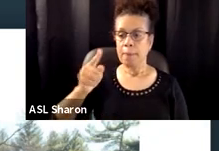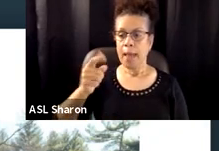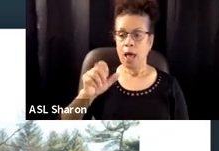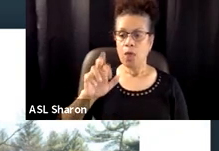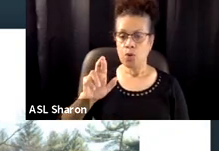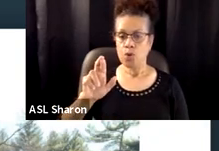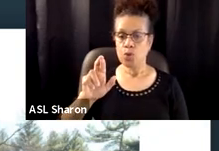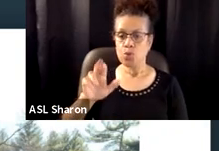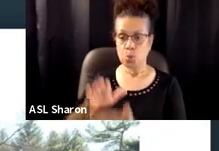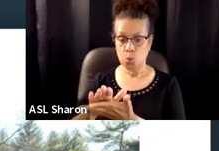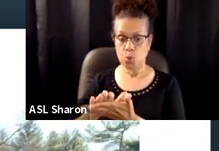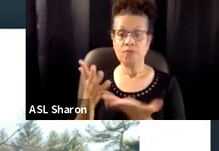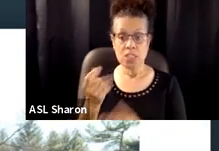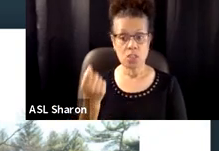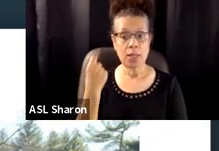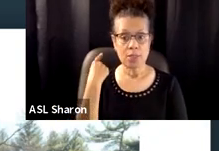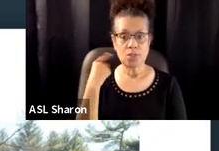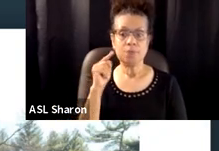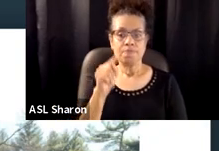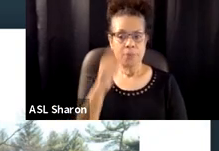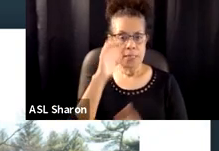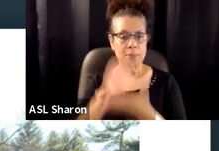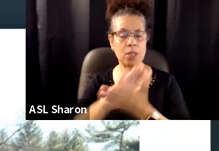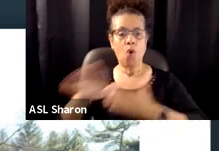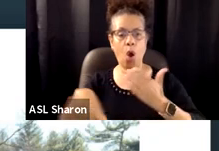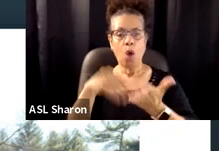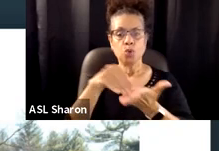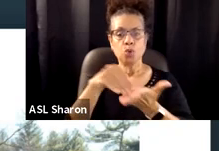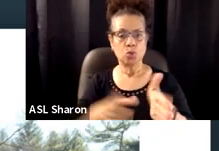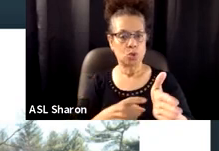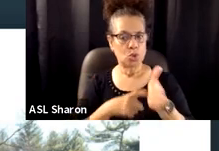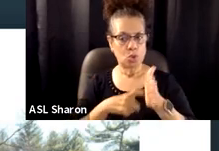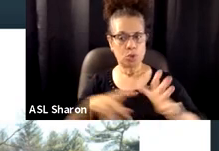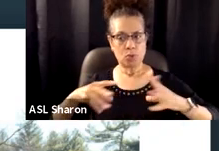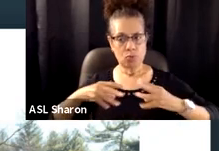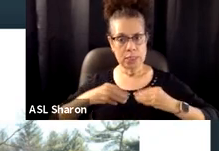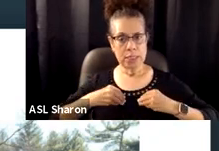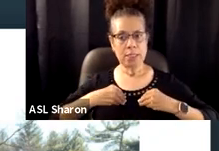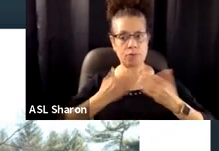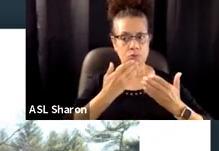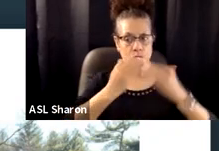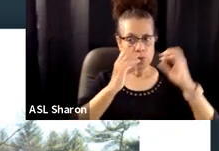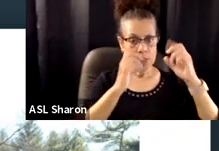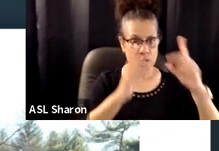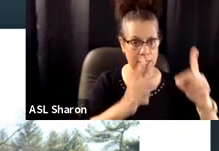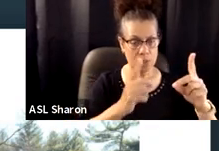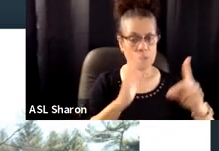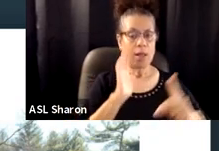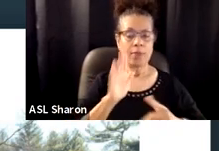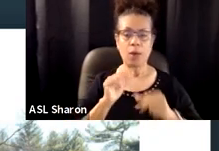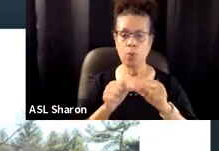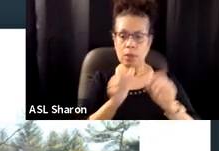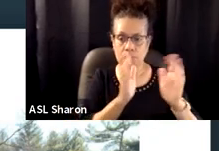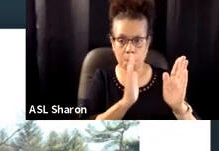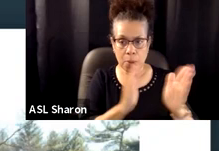year and he believes that all students deserve to receive an education that's going to thoroughly prepare